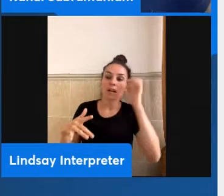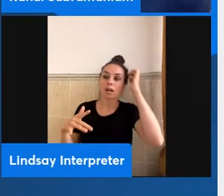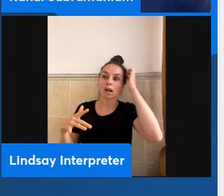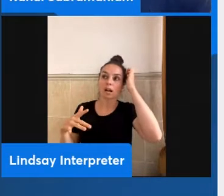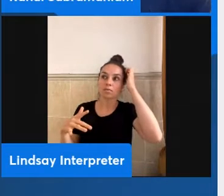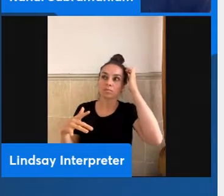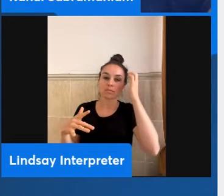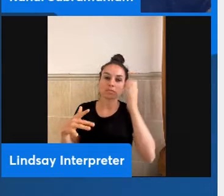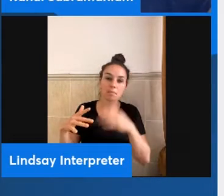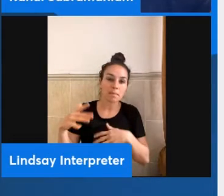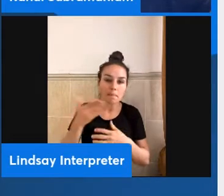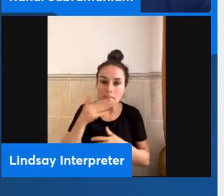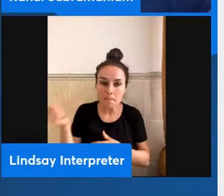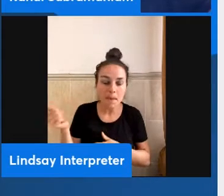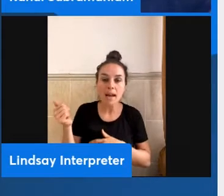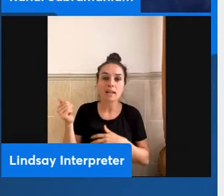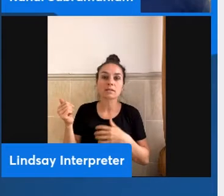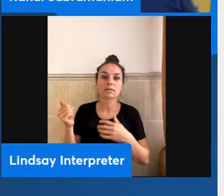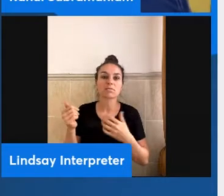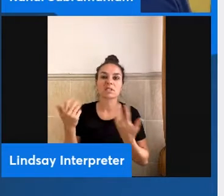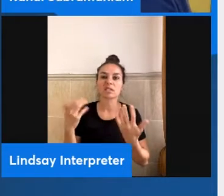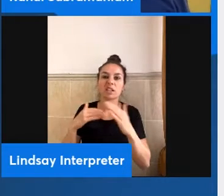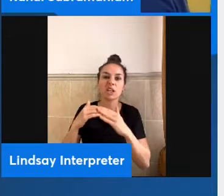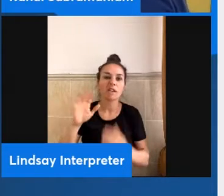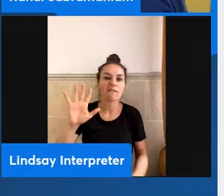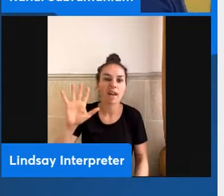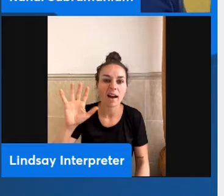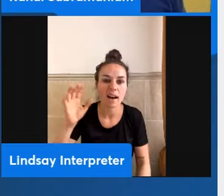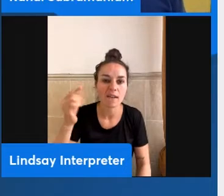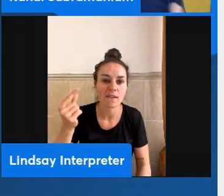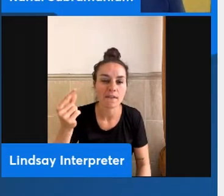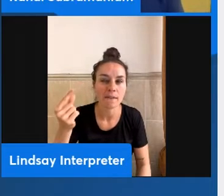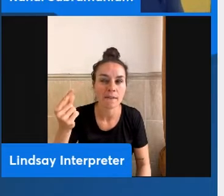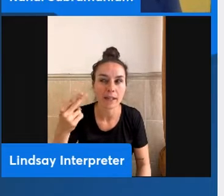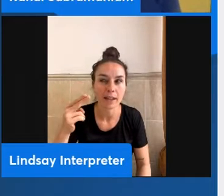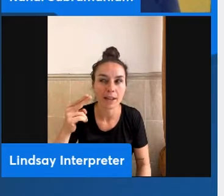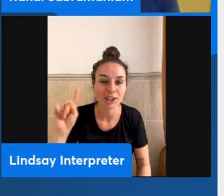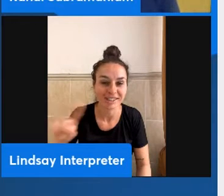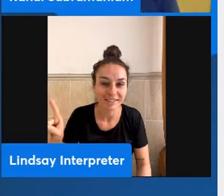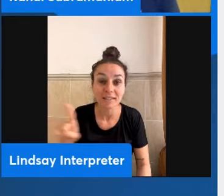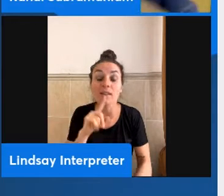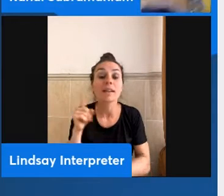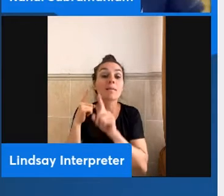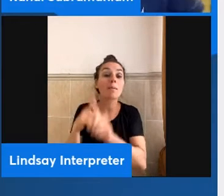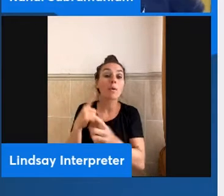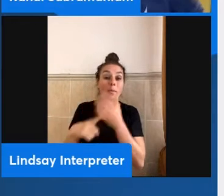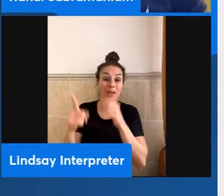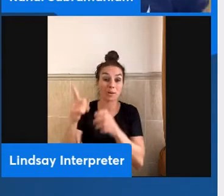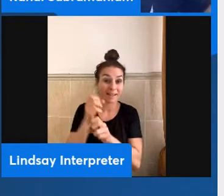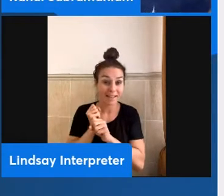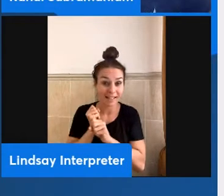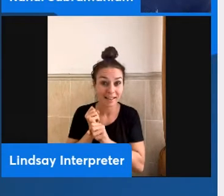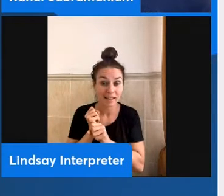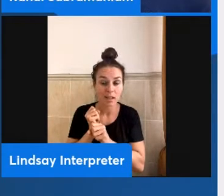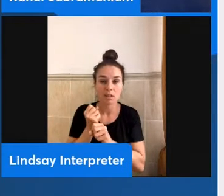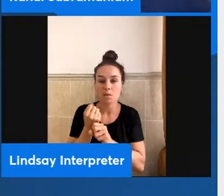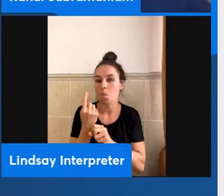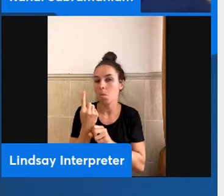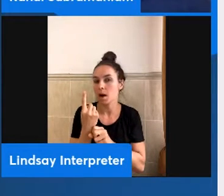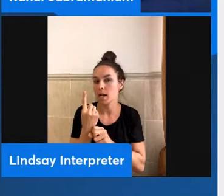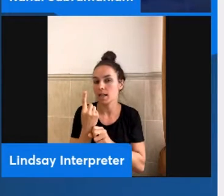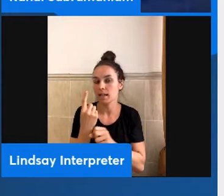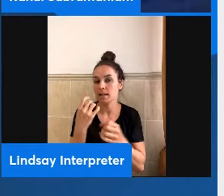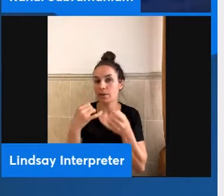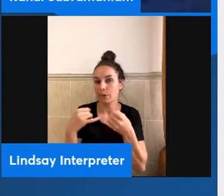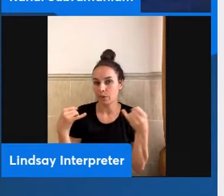at near 5 gigahertz, in effect, what you're getting is only a single thread out of 2 threads that